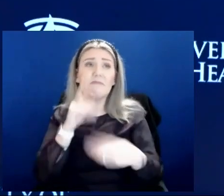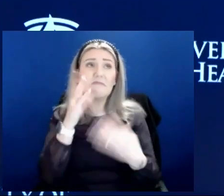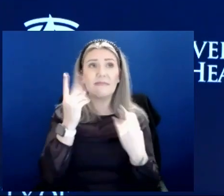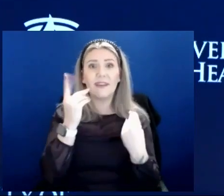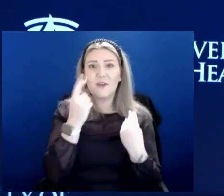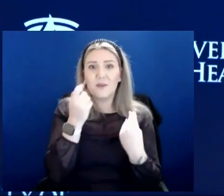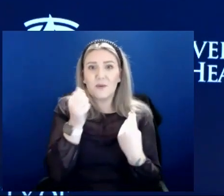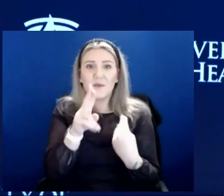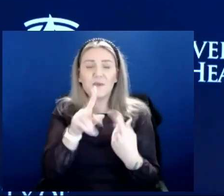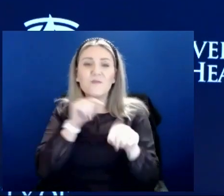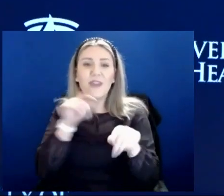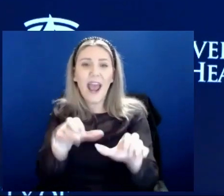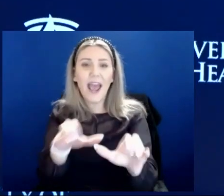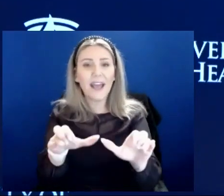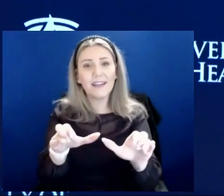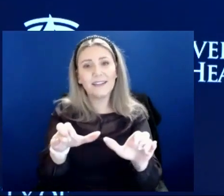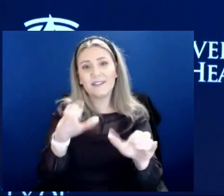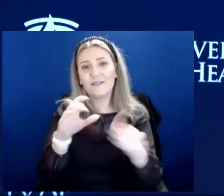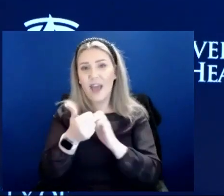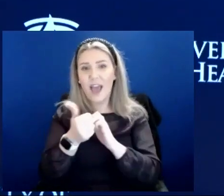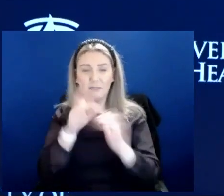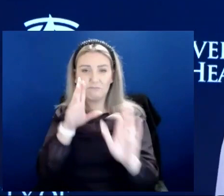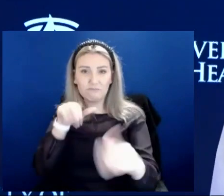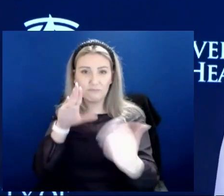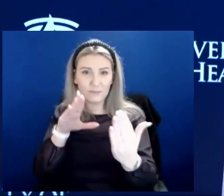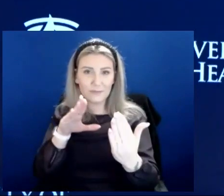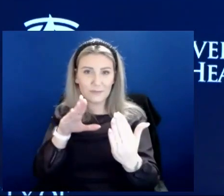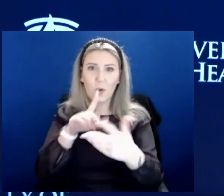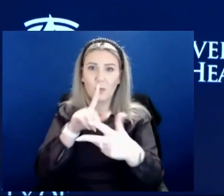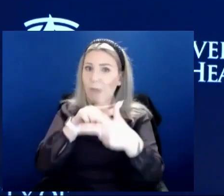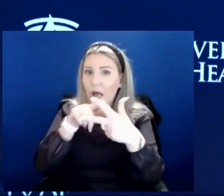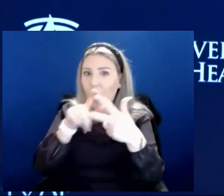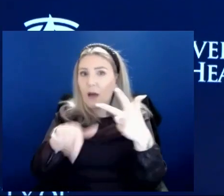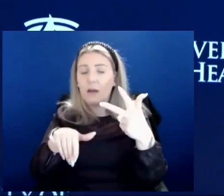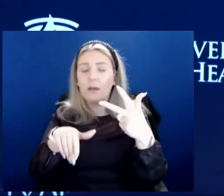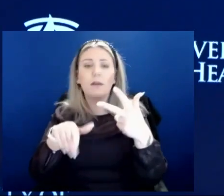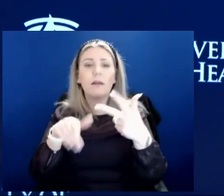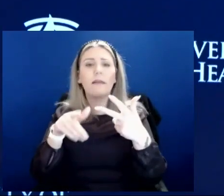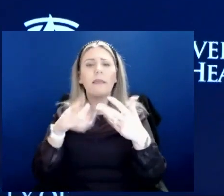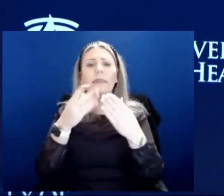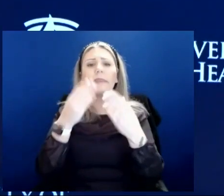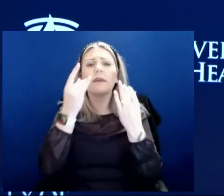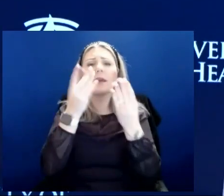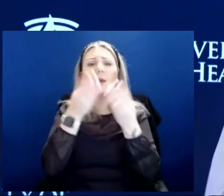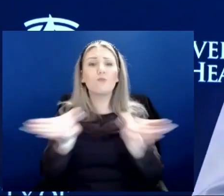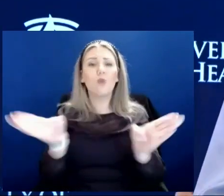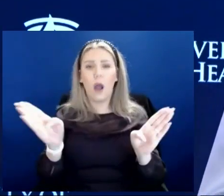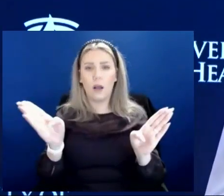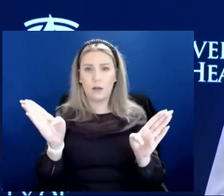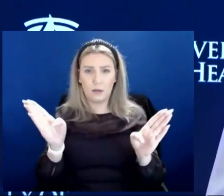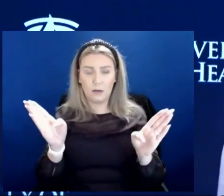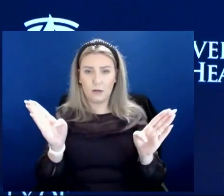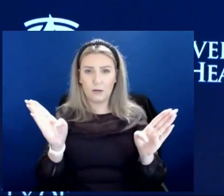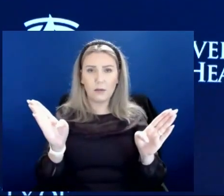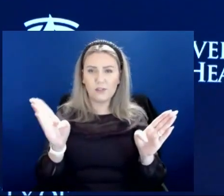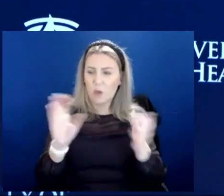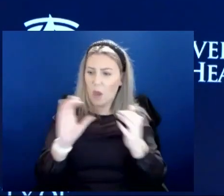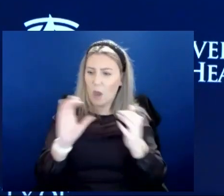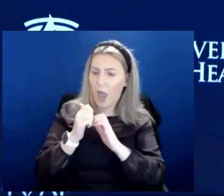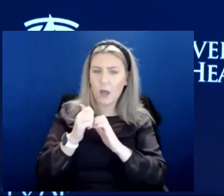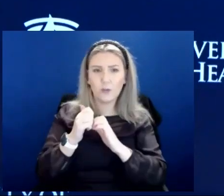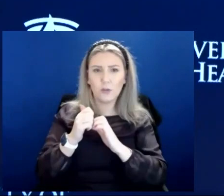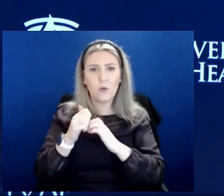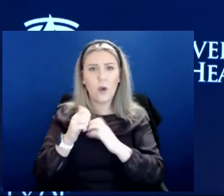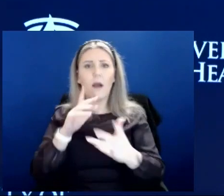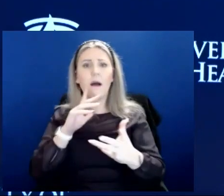reactively about how to address A, B, or C, think more broadly about how can I cultivate this